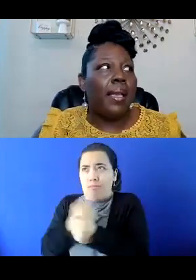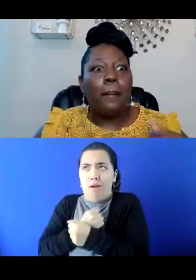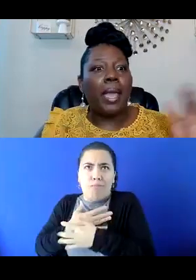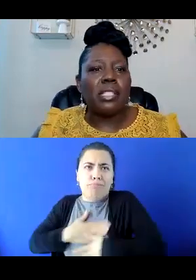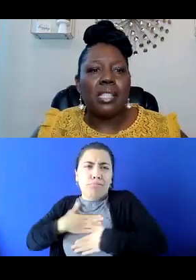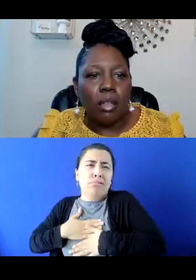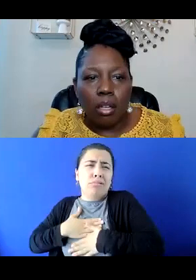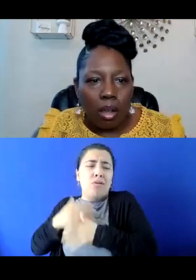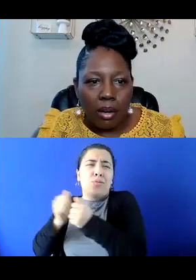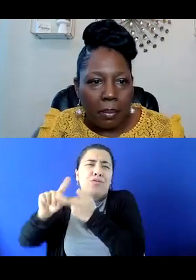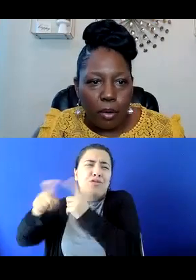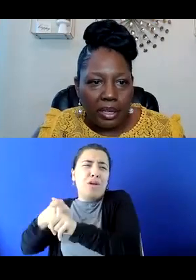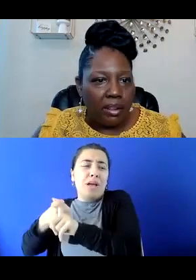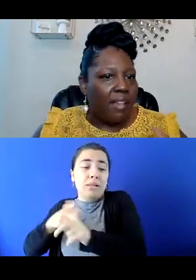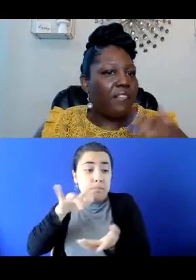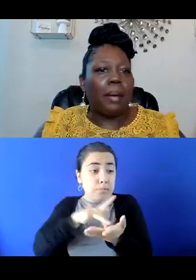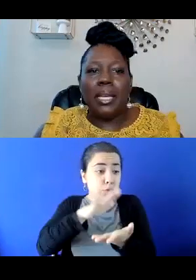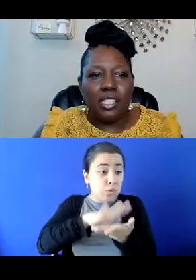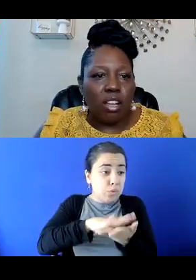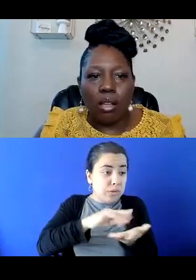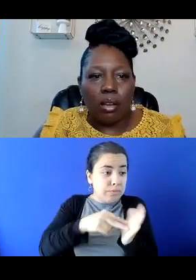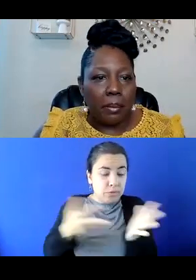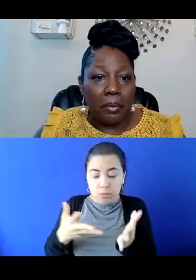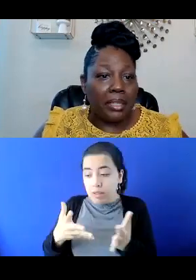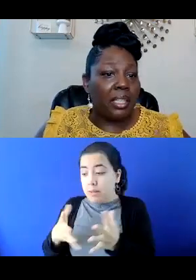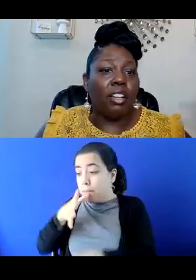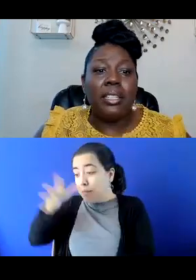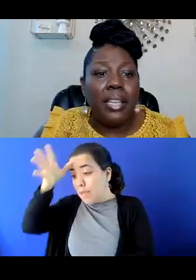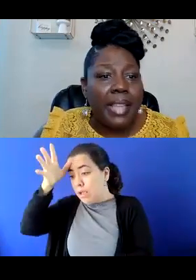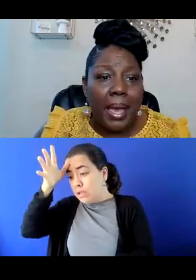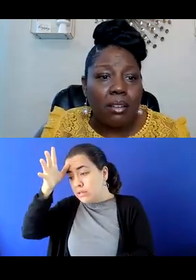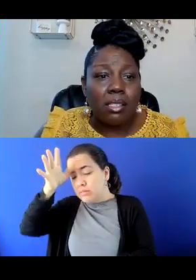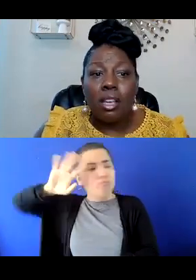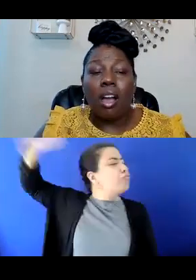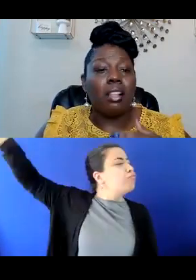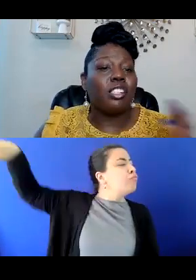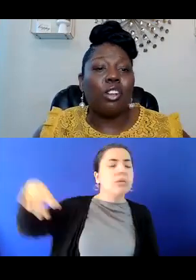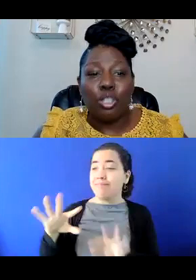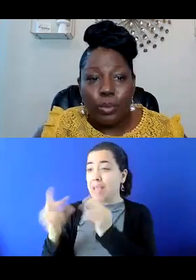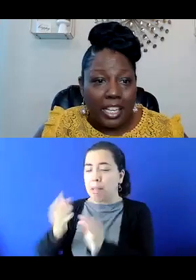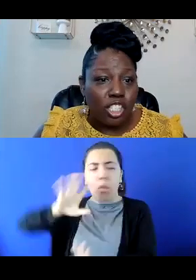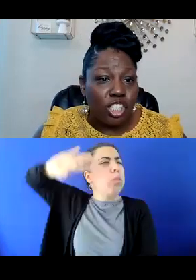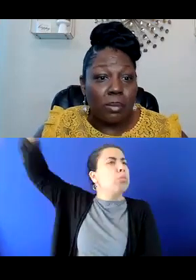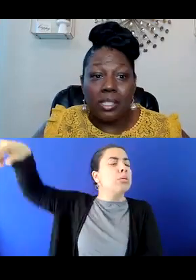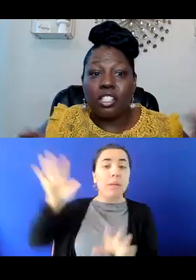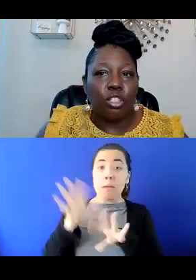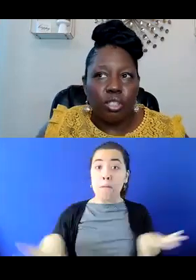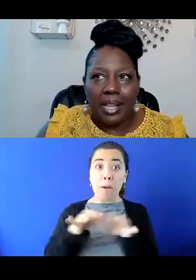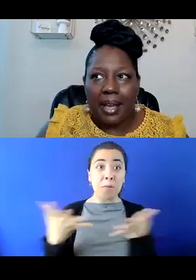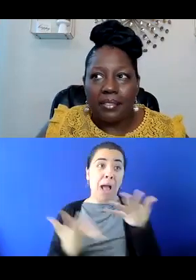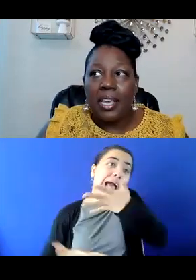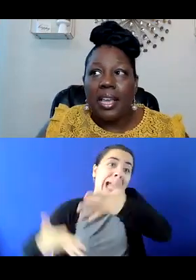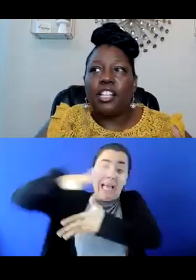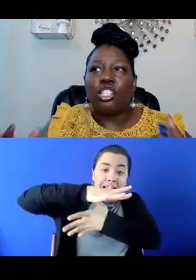school, parents are no longer important. Family is no longer important. The only thing that matters are their social relationships, their